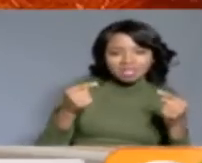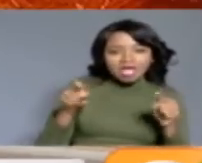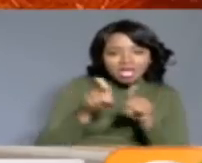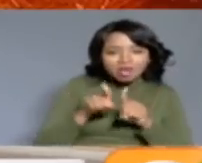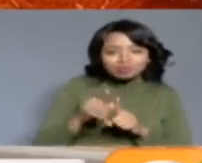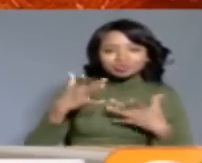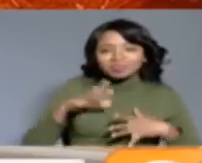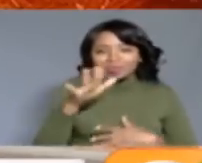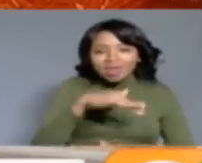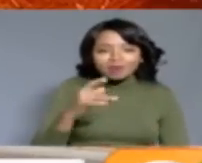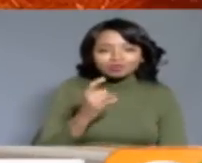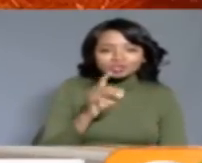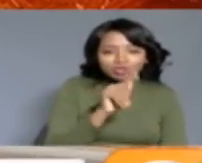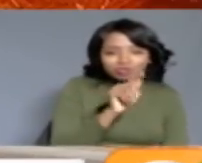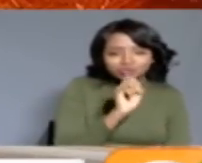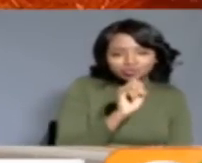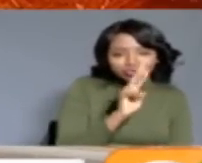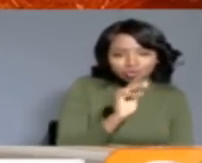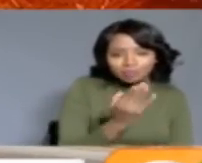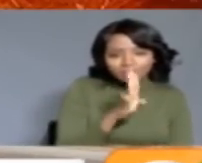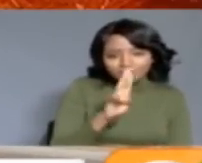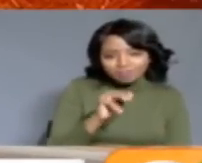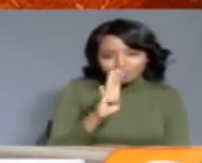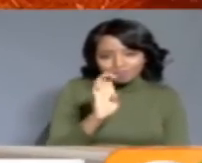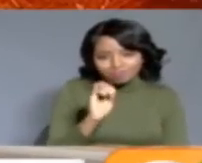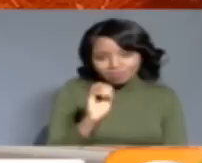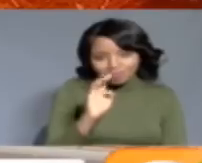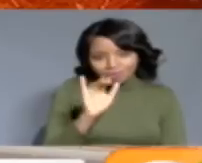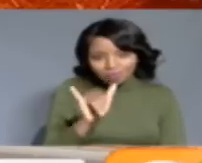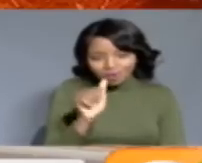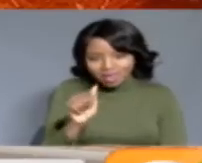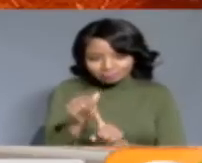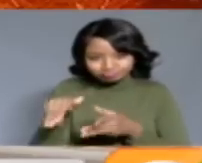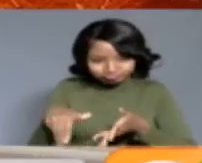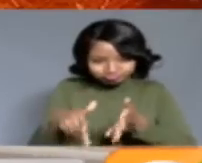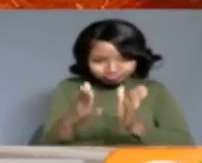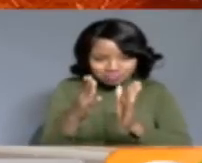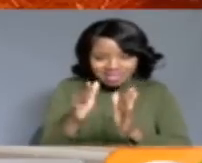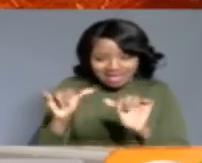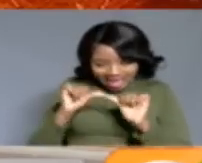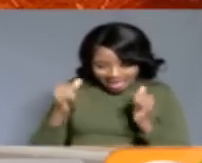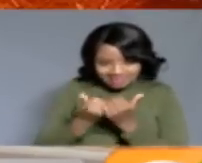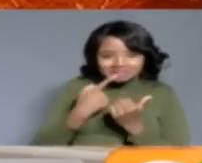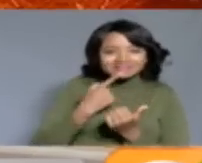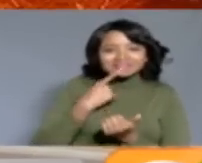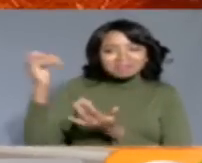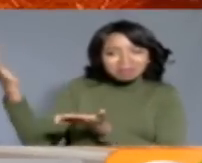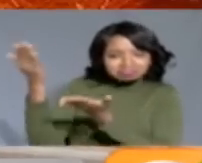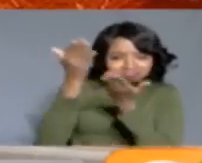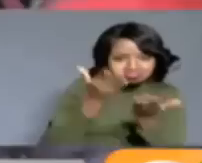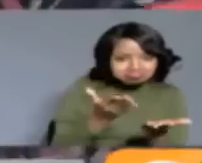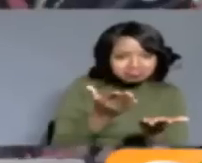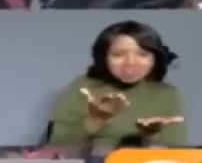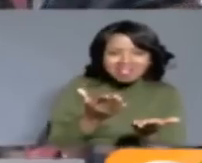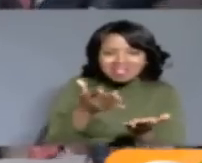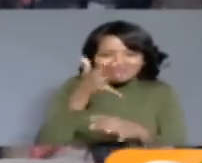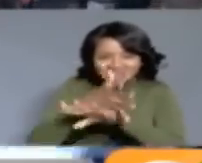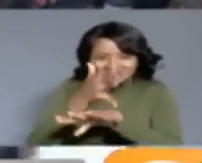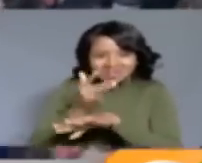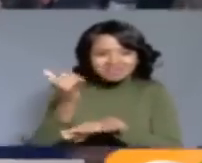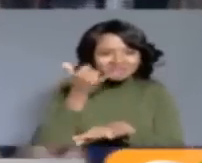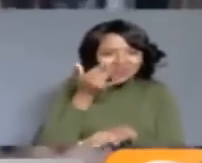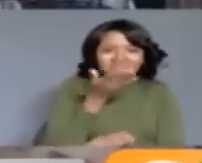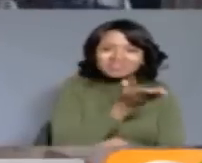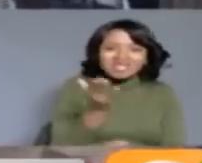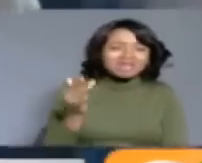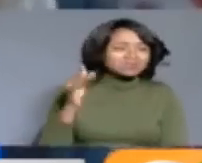Tom Mboya Street netted mostly counterfeit Samsung phones. According to the agency, the importation web flooding the market with the counterfeit products